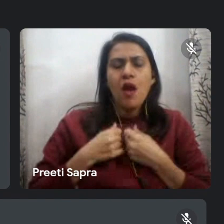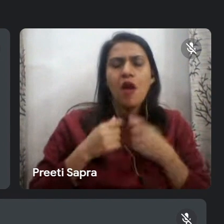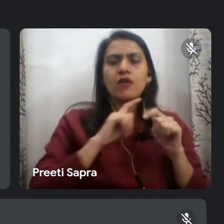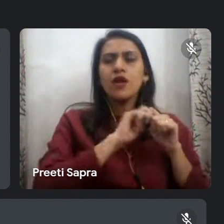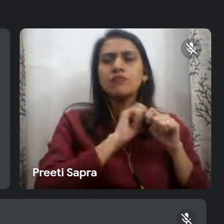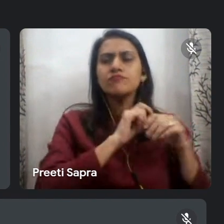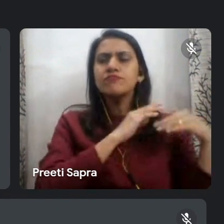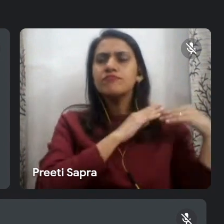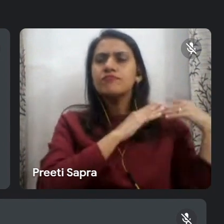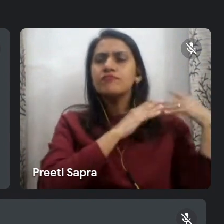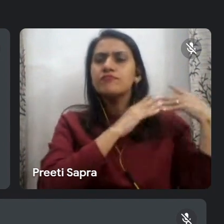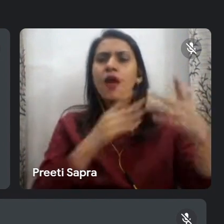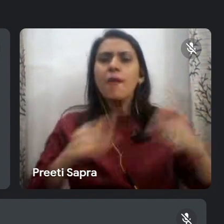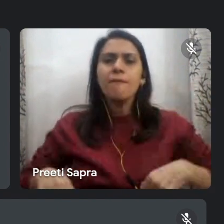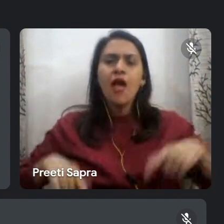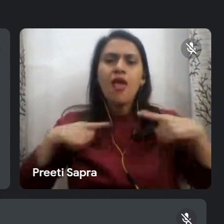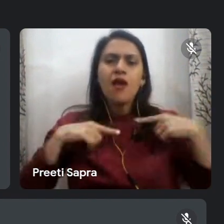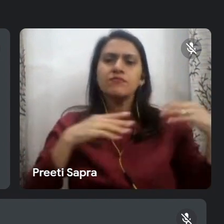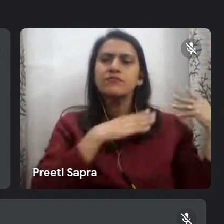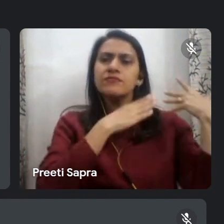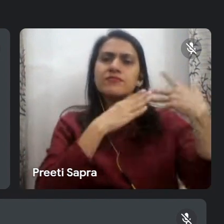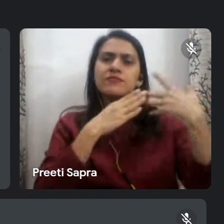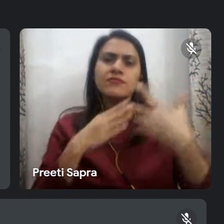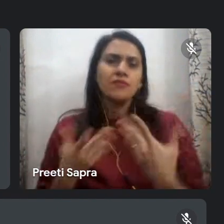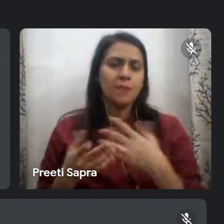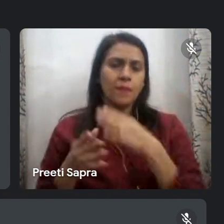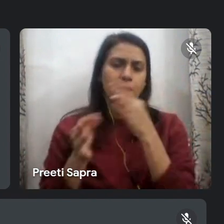life, and then close it off with